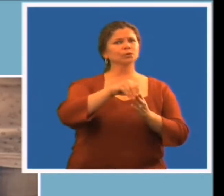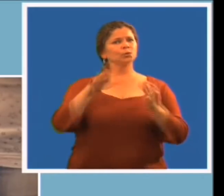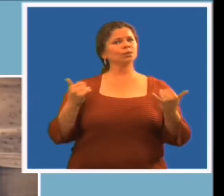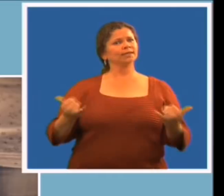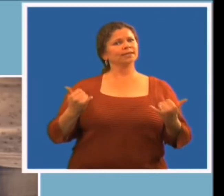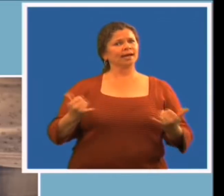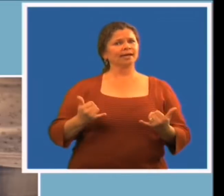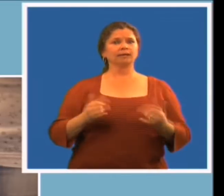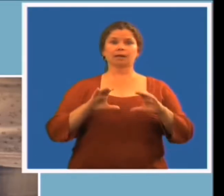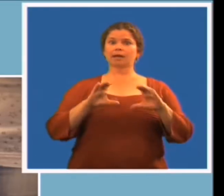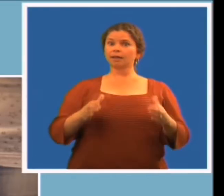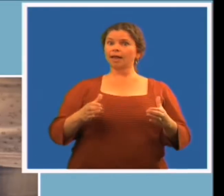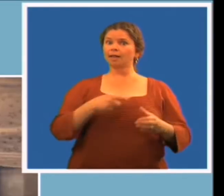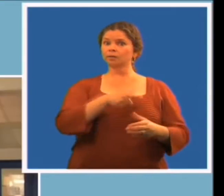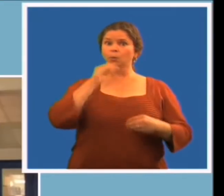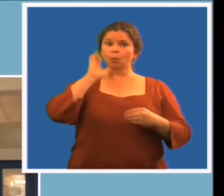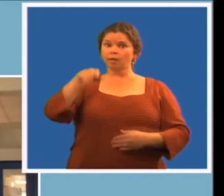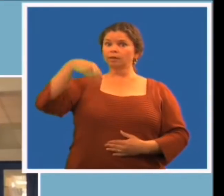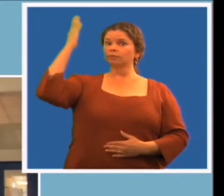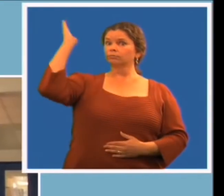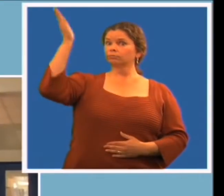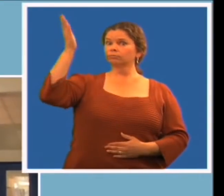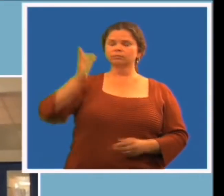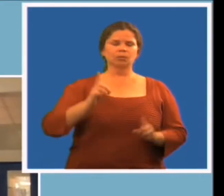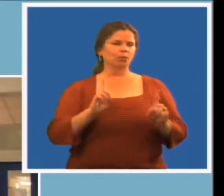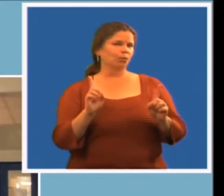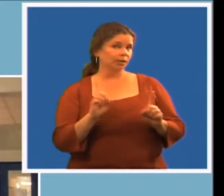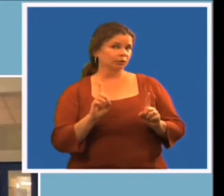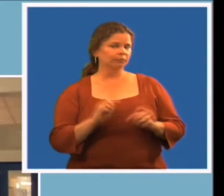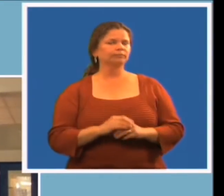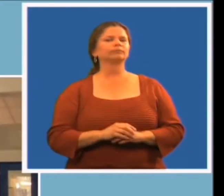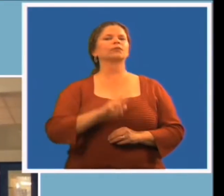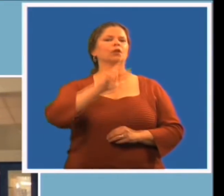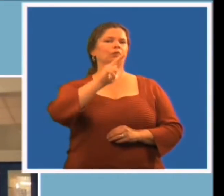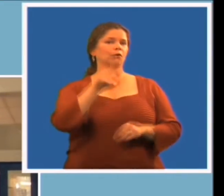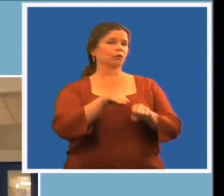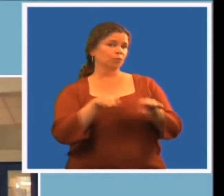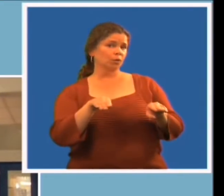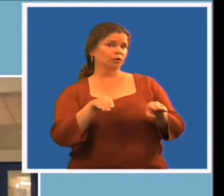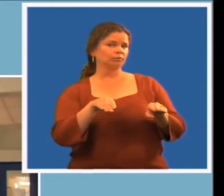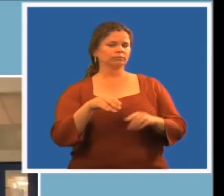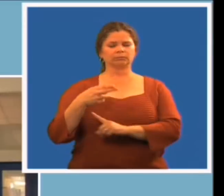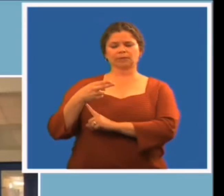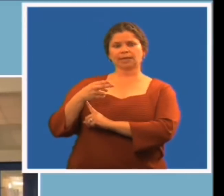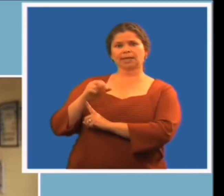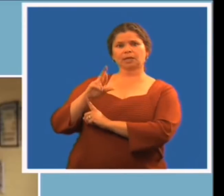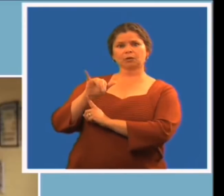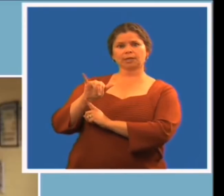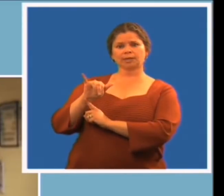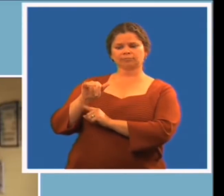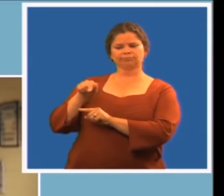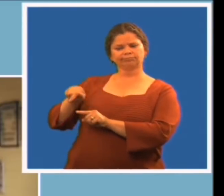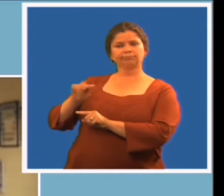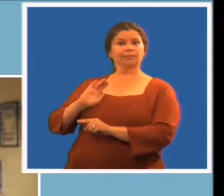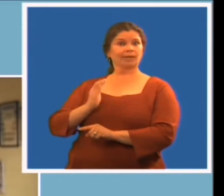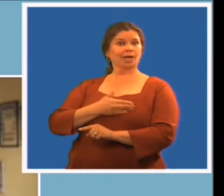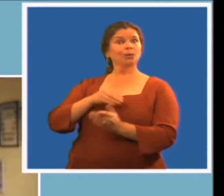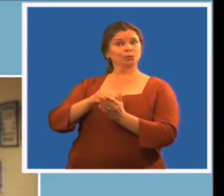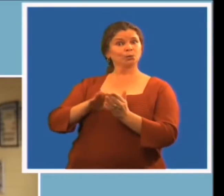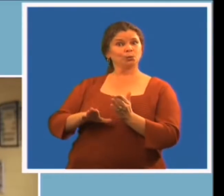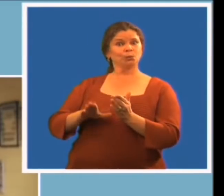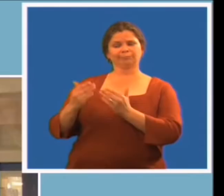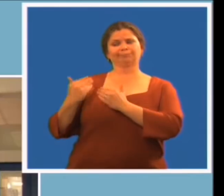with our students. The classroom you're going to be working in today is on the 3rd floor. So Hillary will be one of our